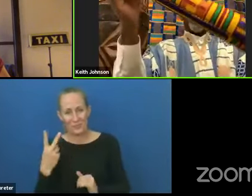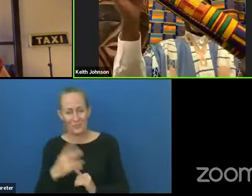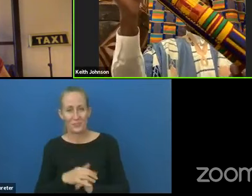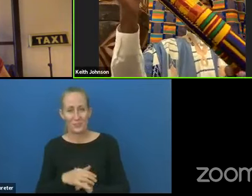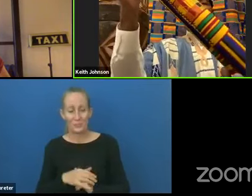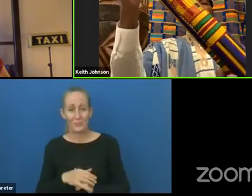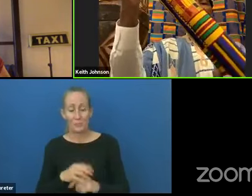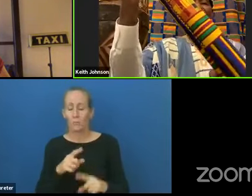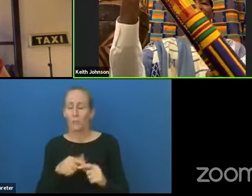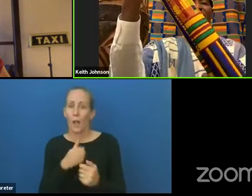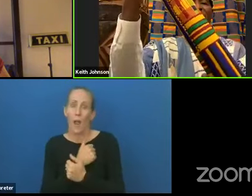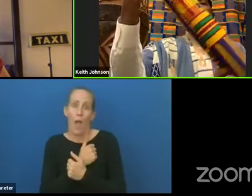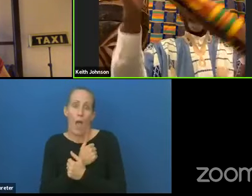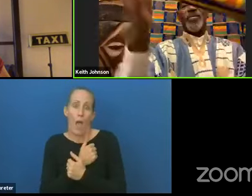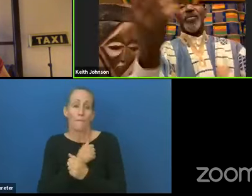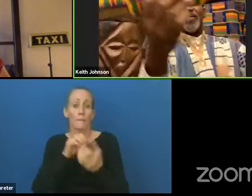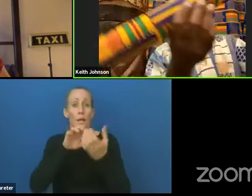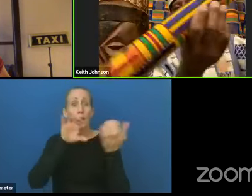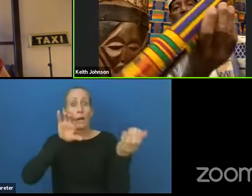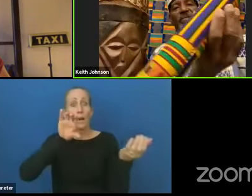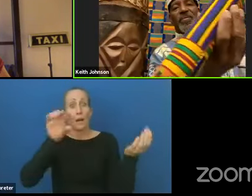But I love the sound of the rain.